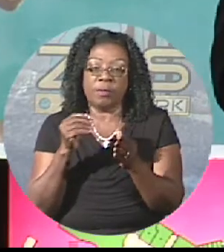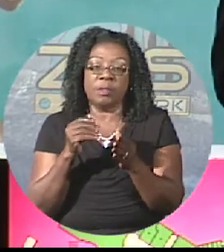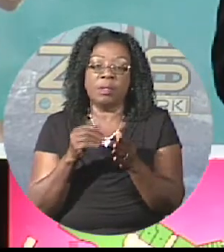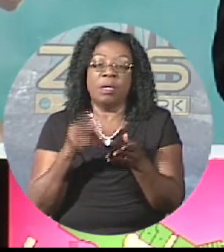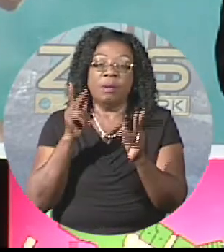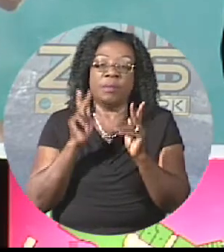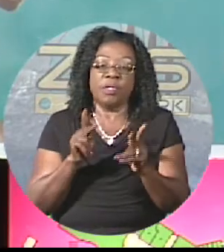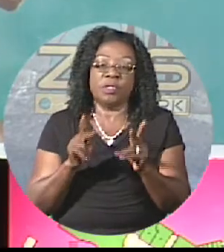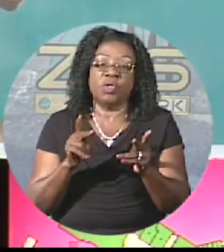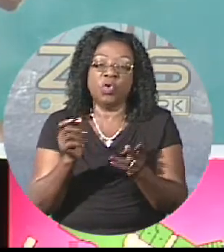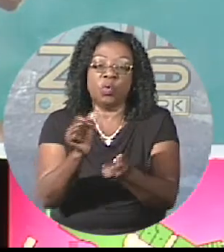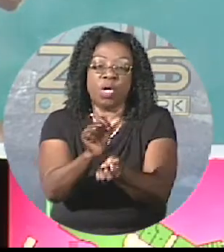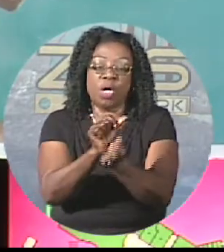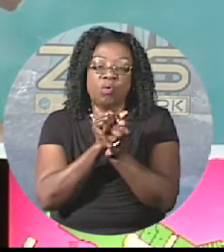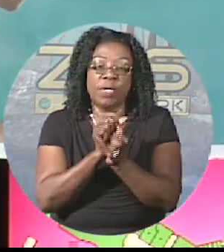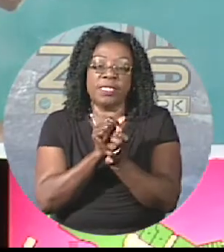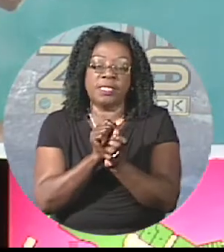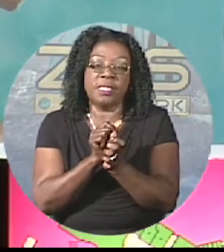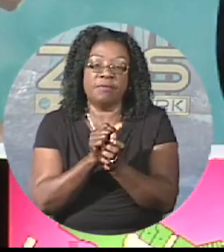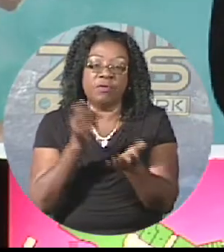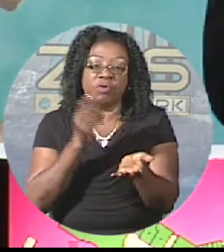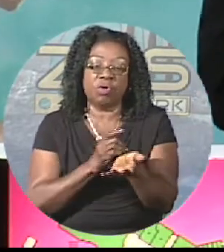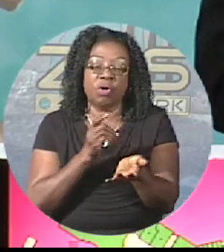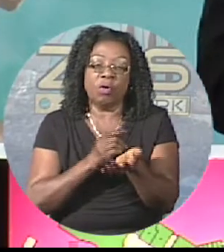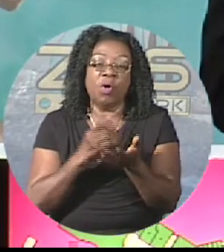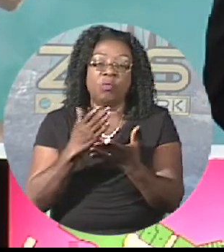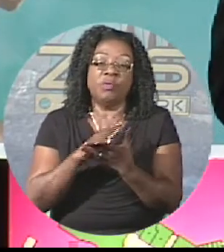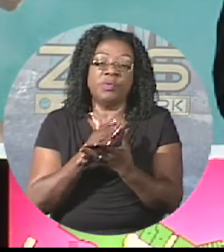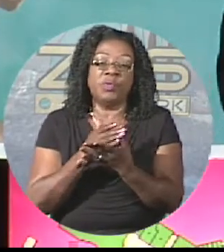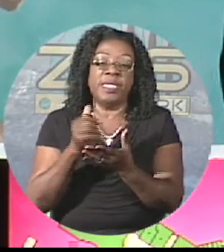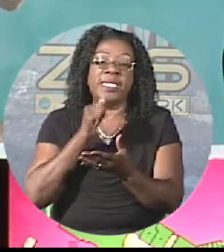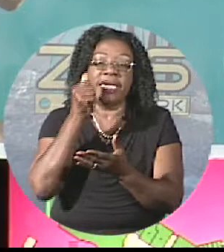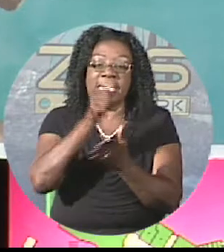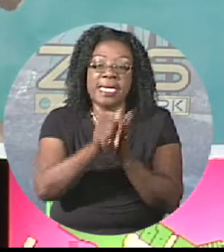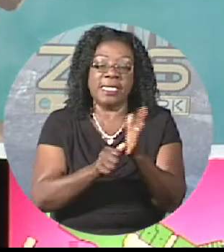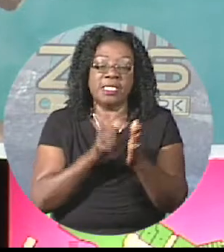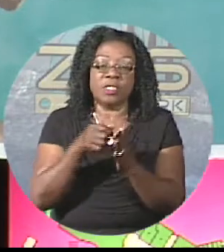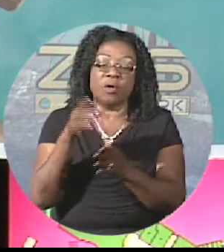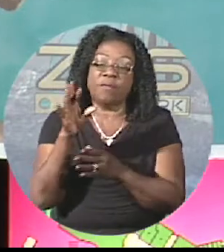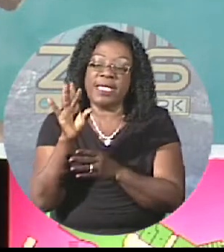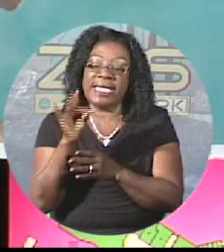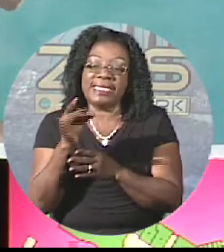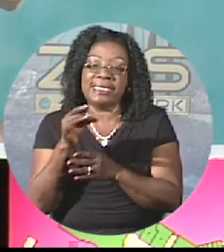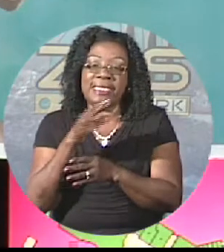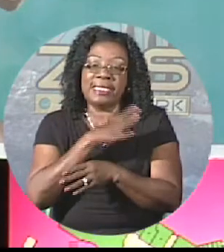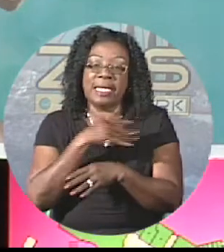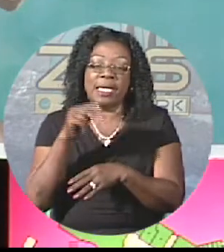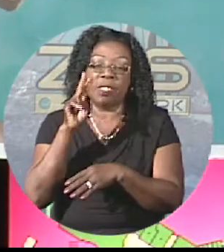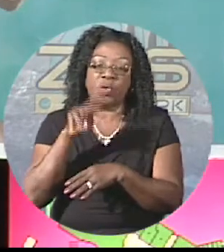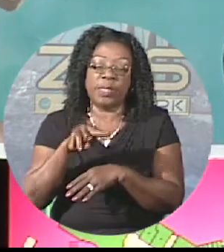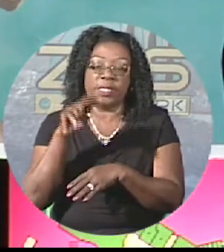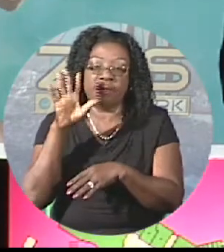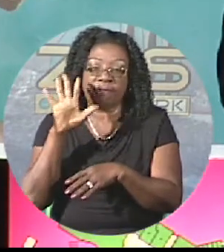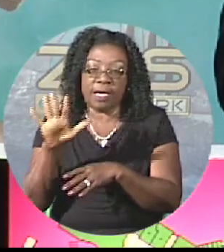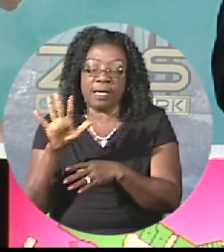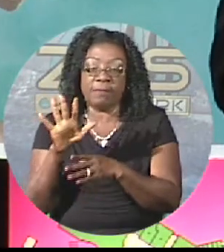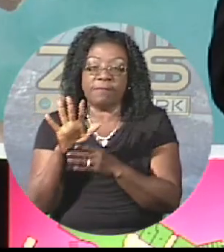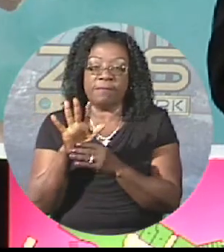males between the ages of 18 and 35 with very low educational